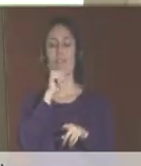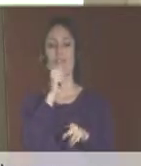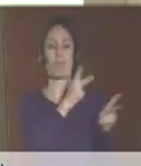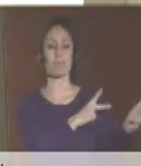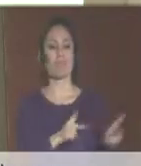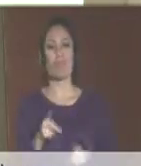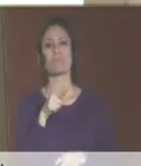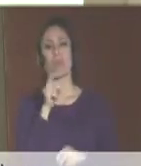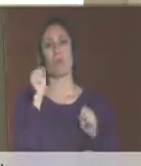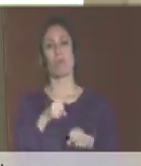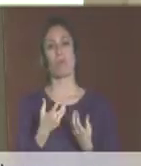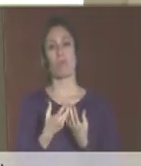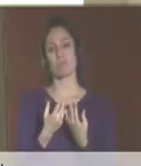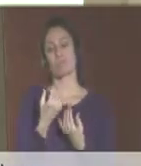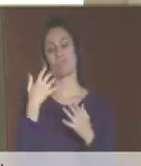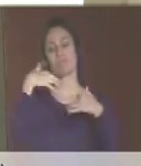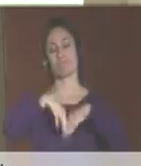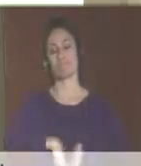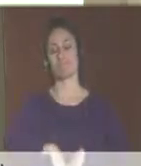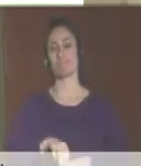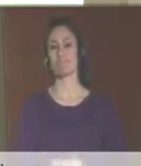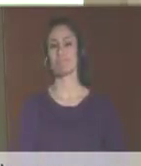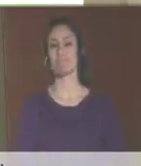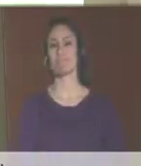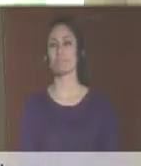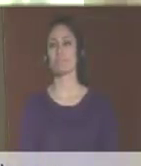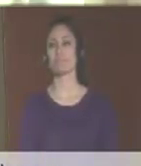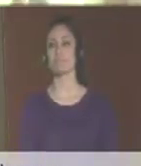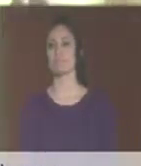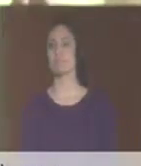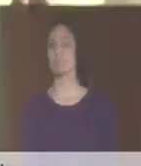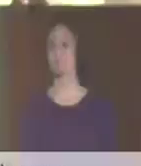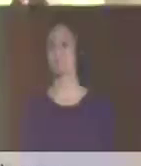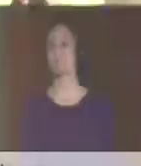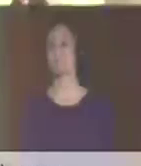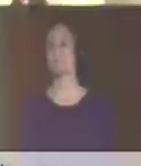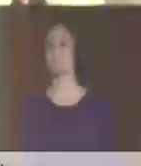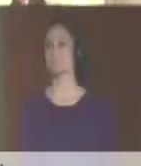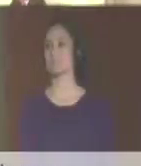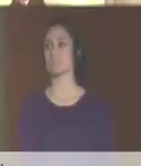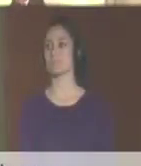nature and lack of planning of mankind. Thank you.